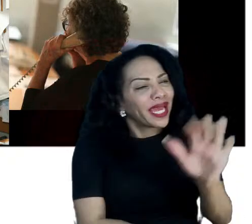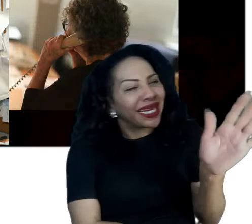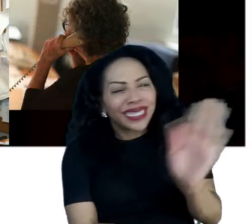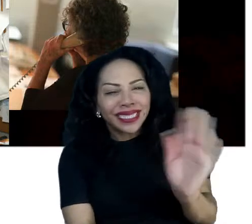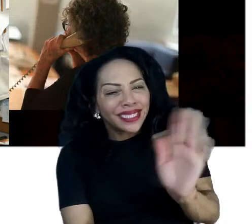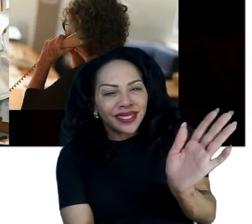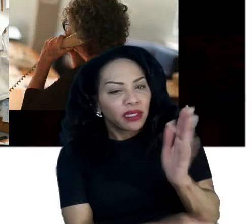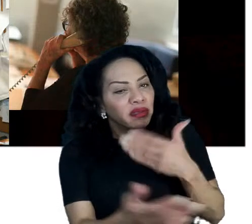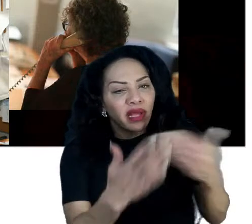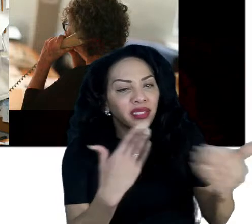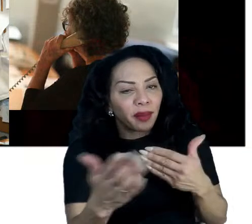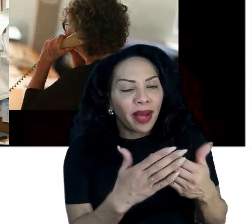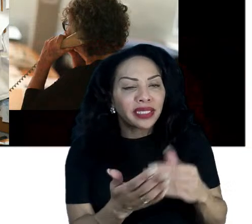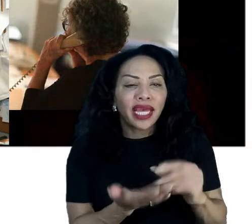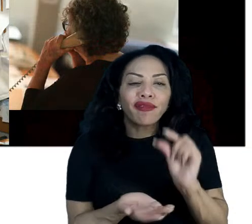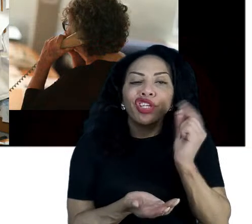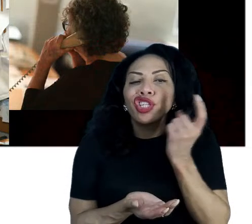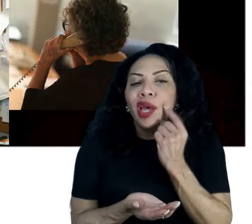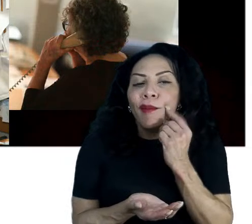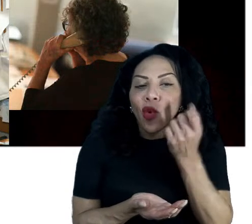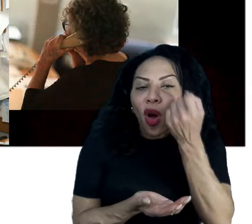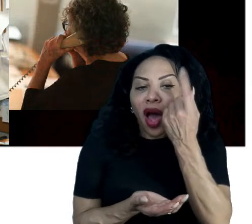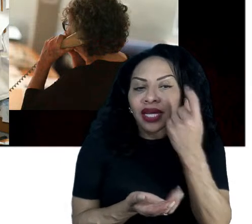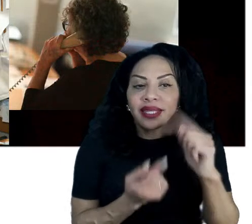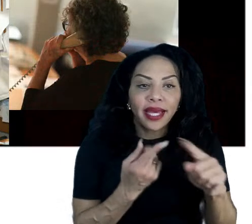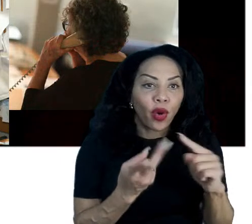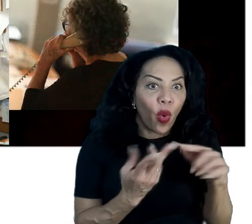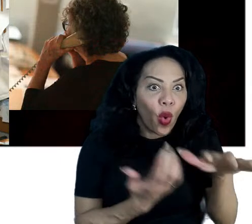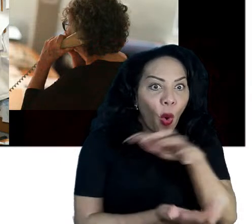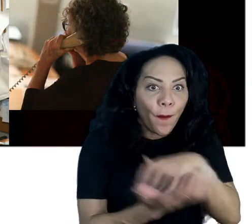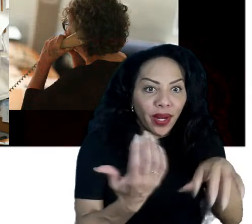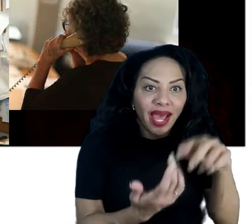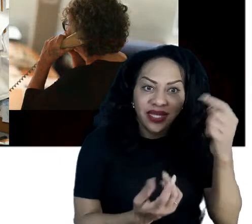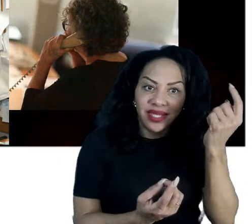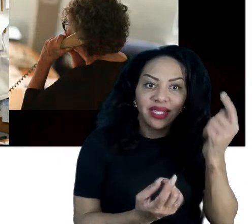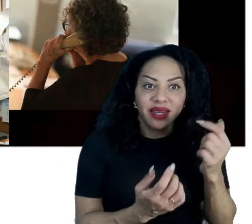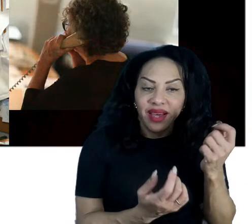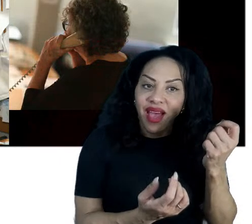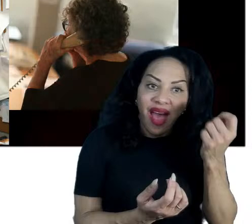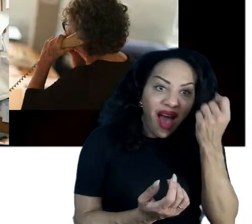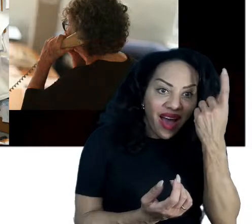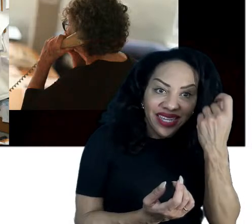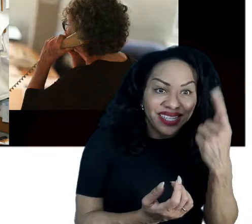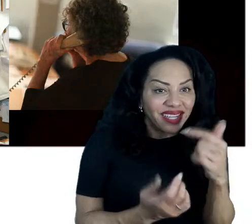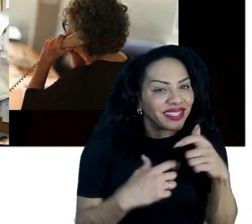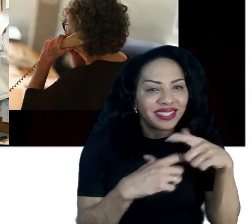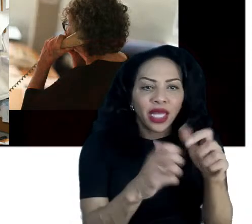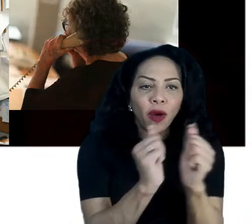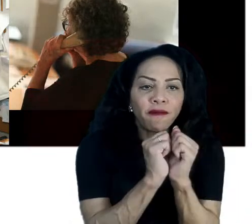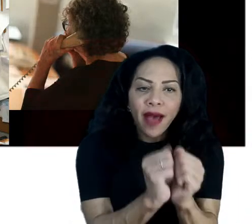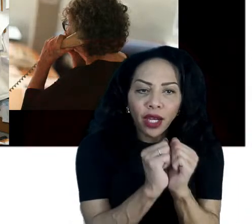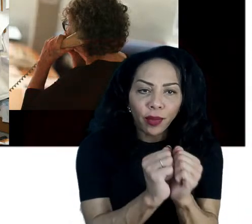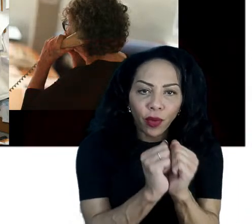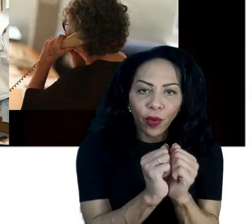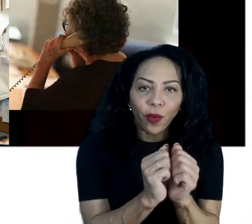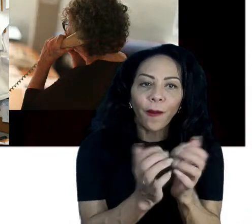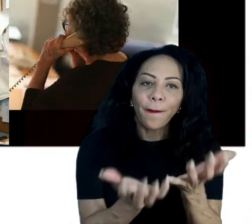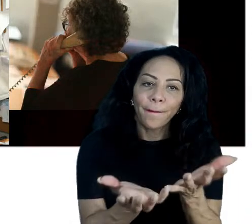articulated idea. And offices are gaps and spaces where connections are